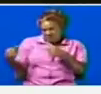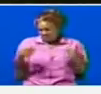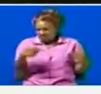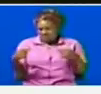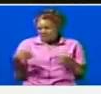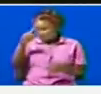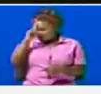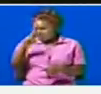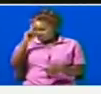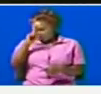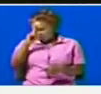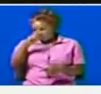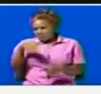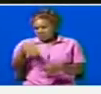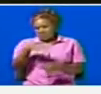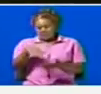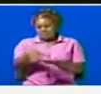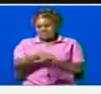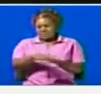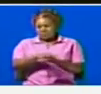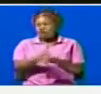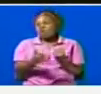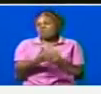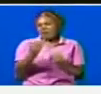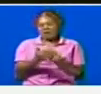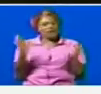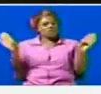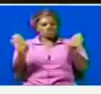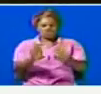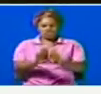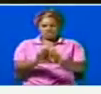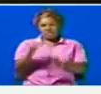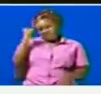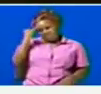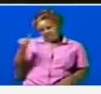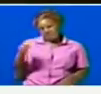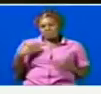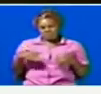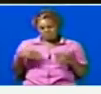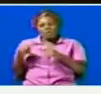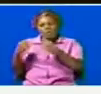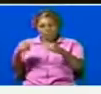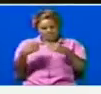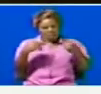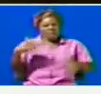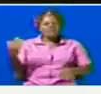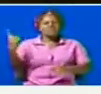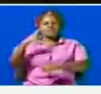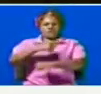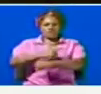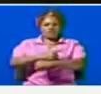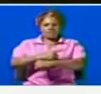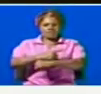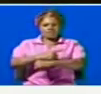So in terms of facilities for basic amenities, they've been closed. So you can imagine for those that get injured on a daily basis, it